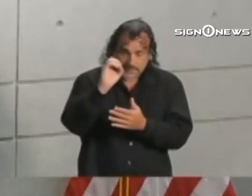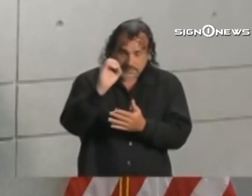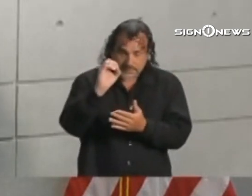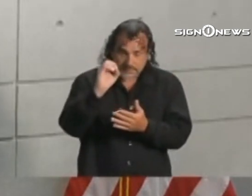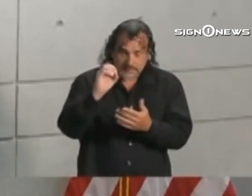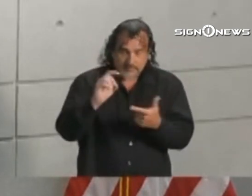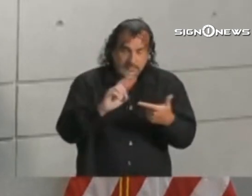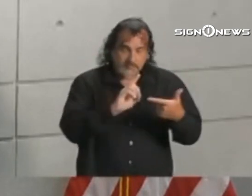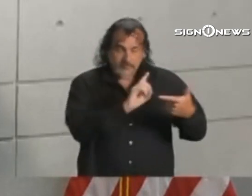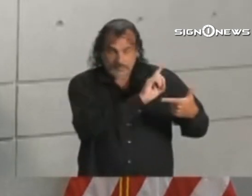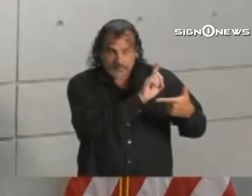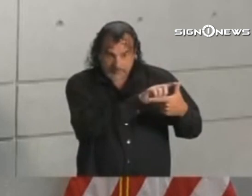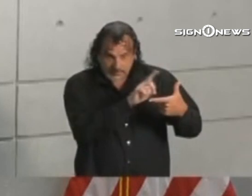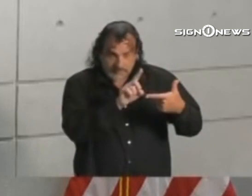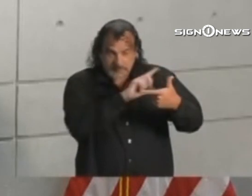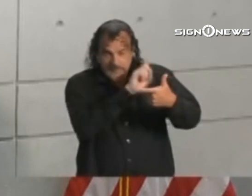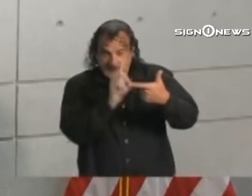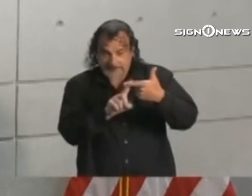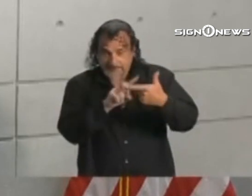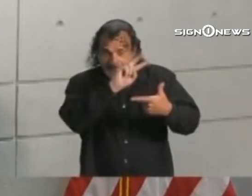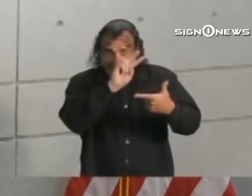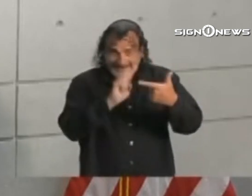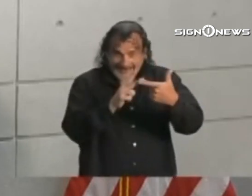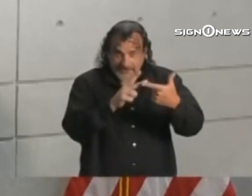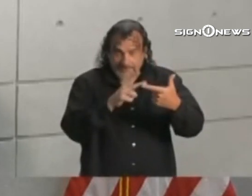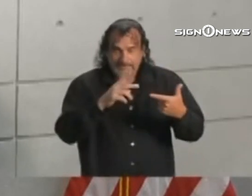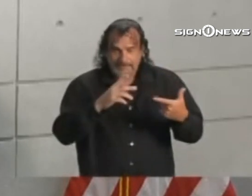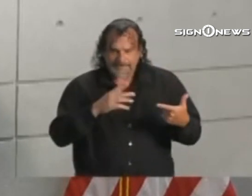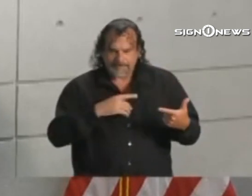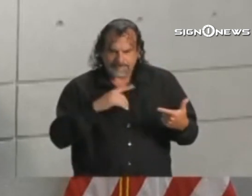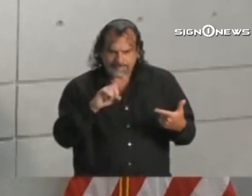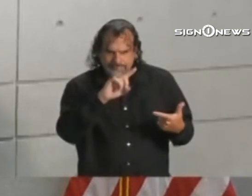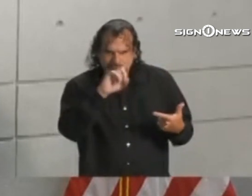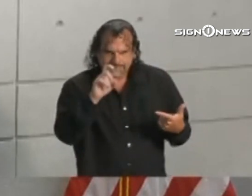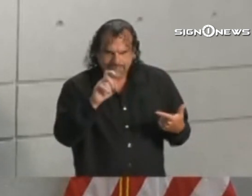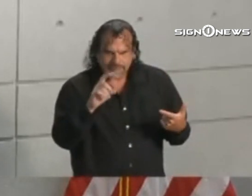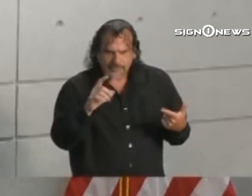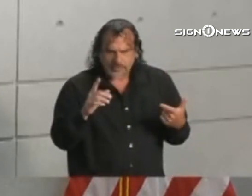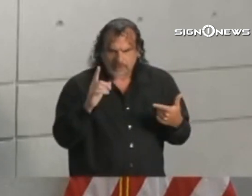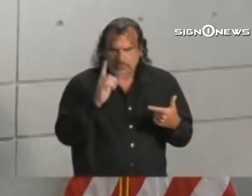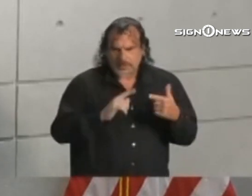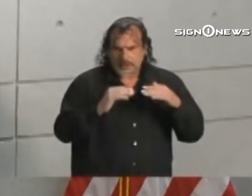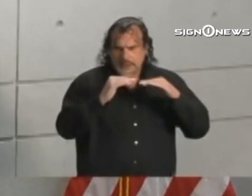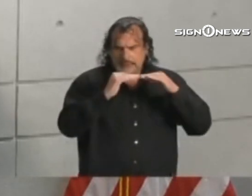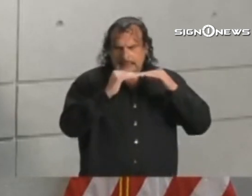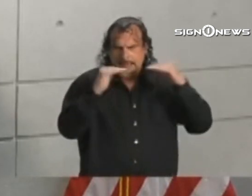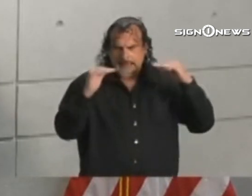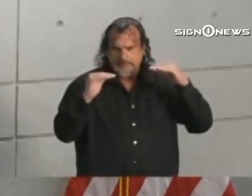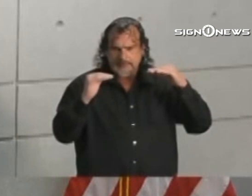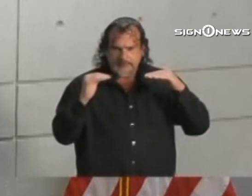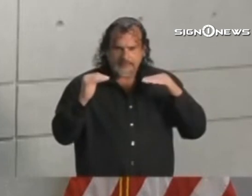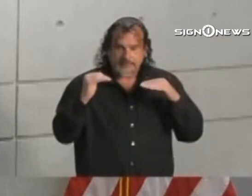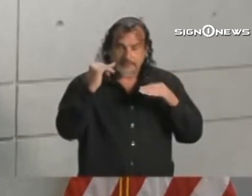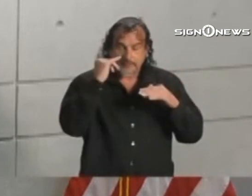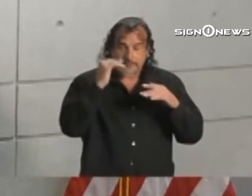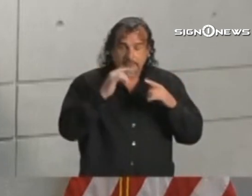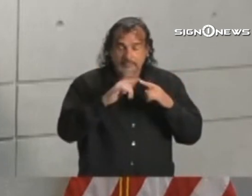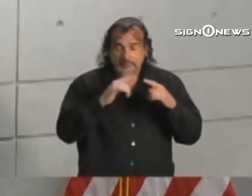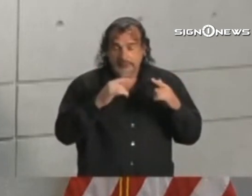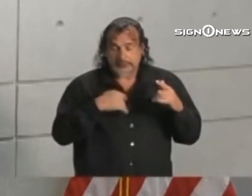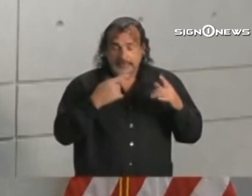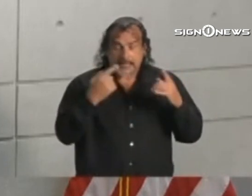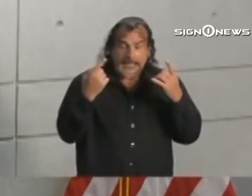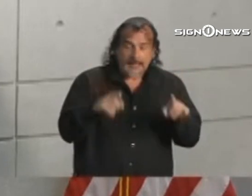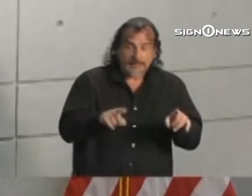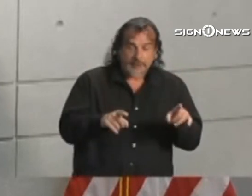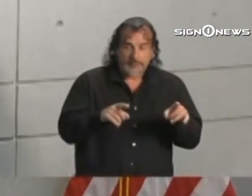And the second question would be, what level do we need to, if it comes to that, where